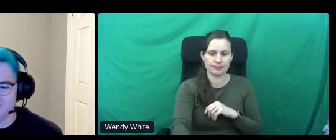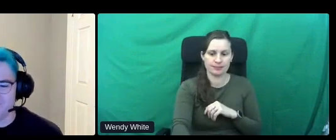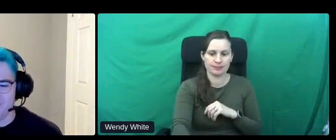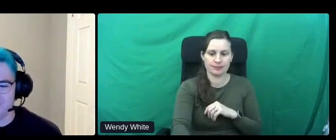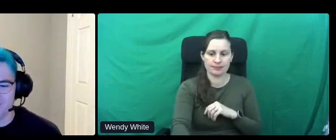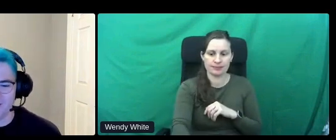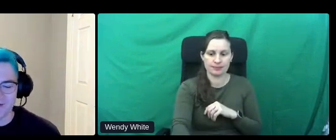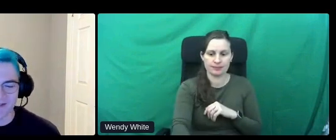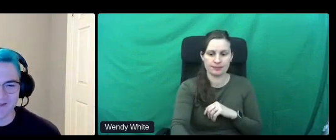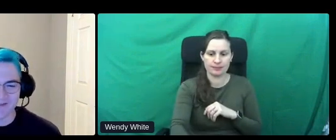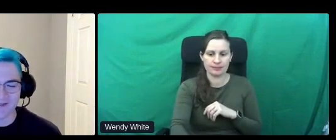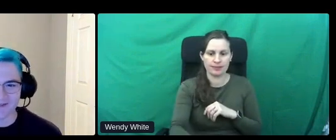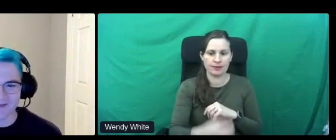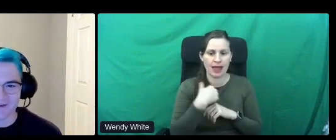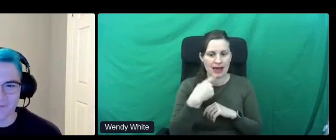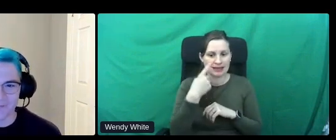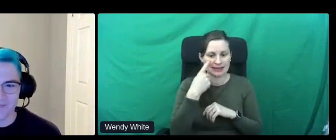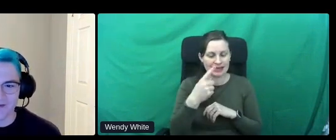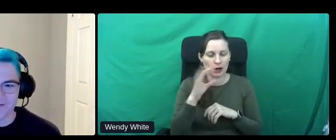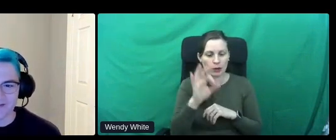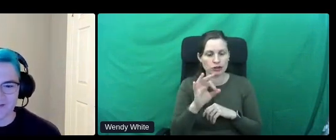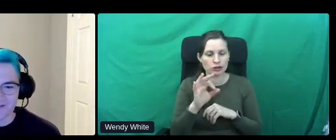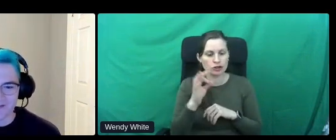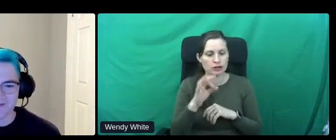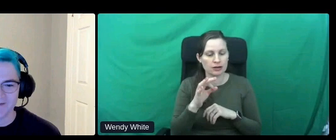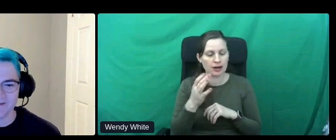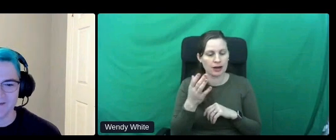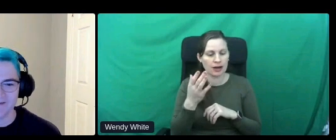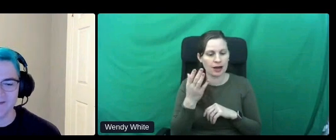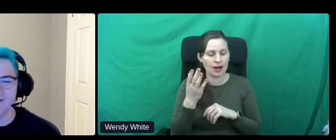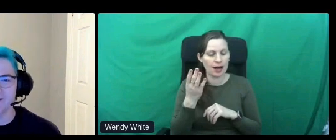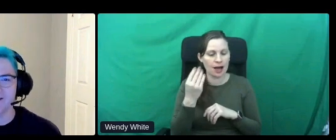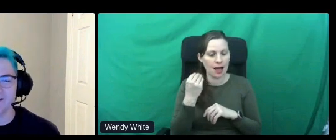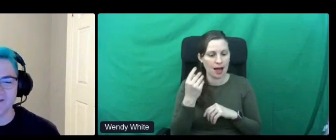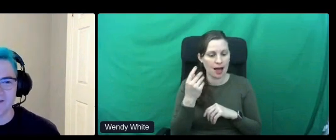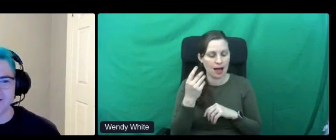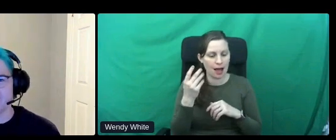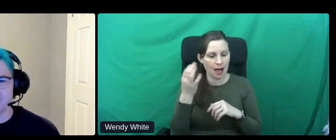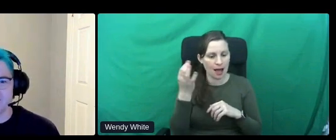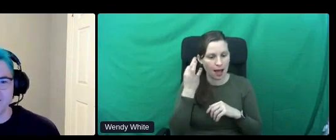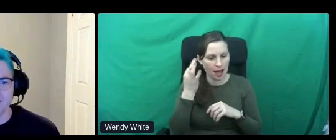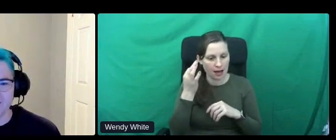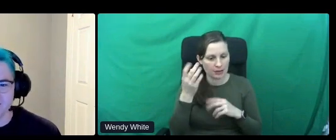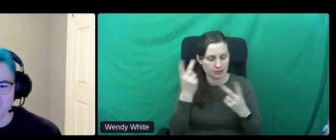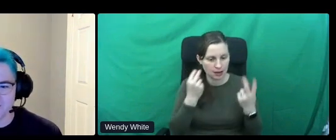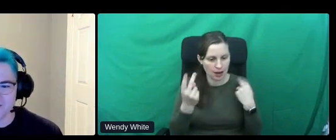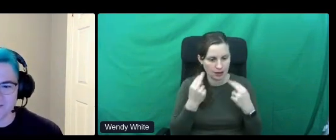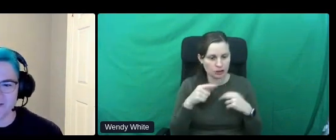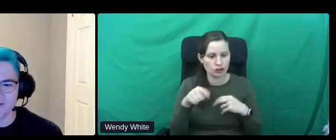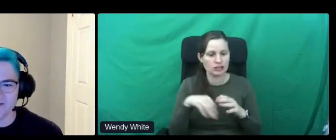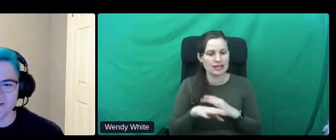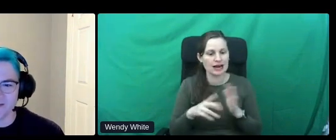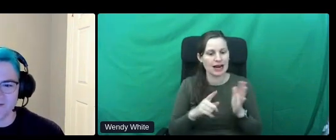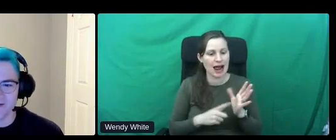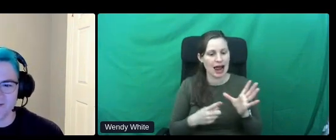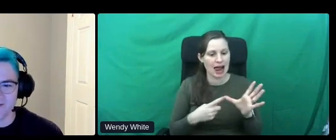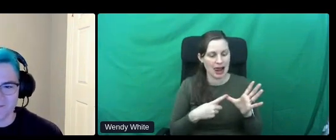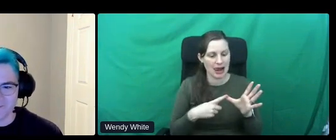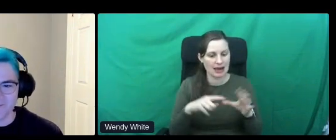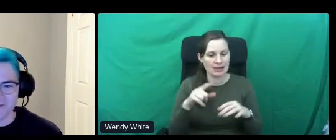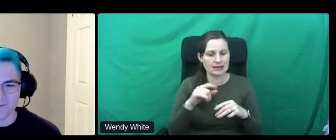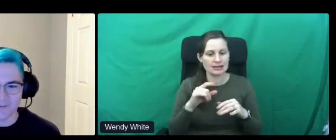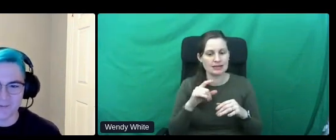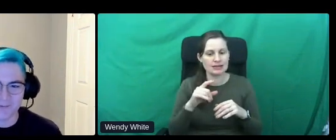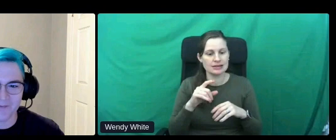I see a question. Hairstylist, yes, I use Cece. She's in Los Angeles. Cece the